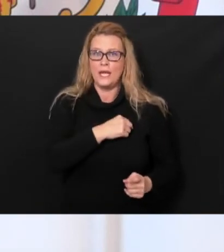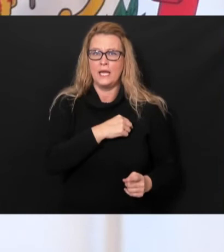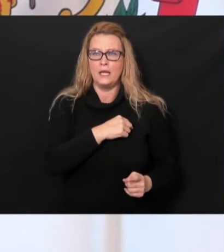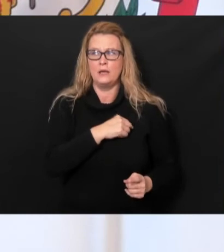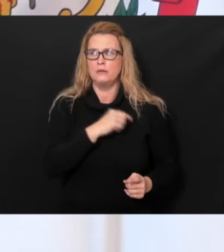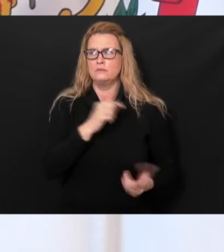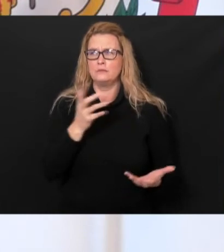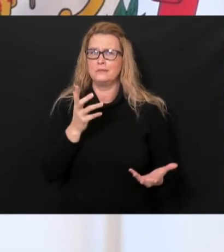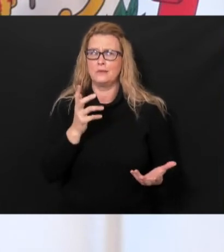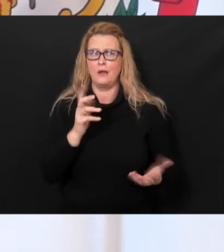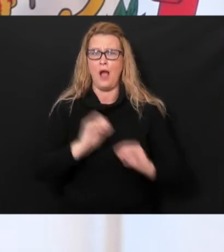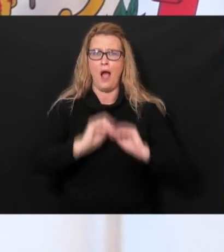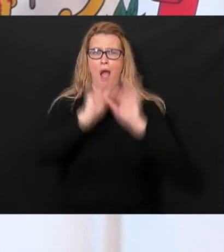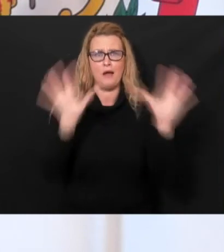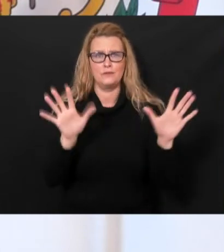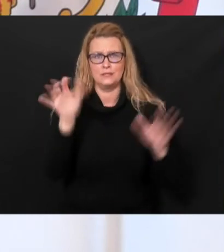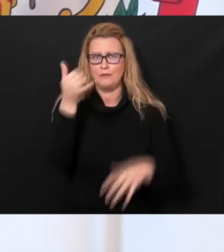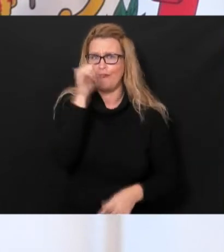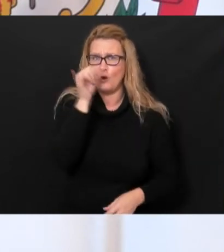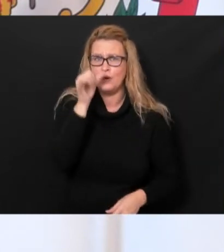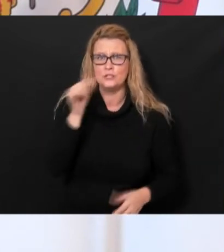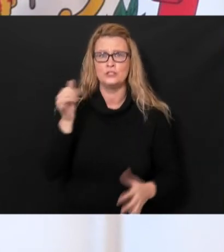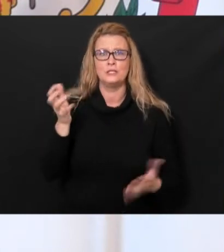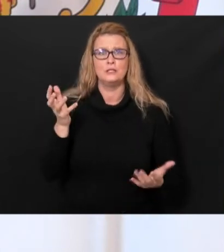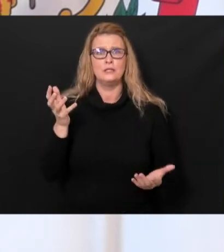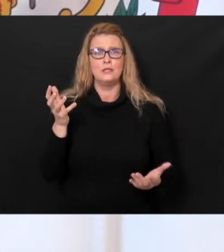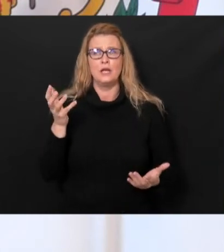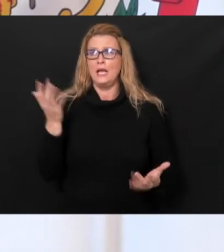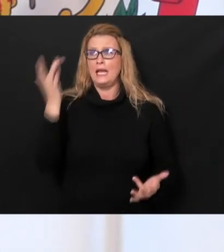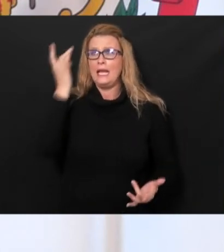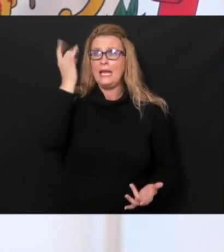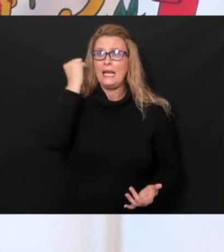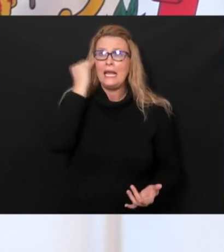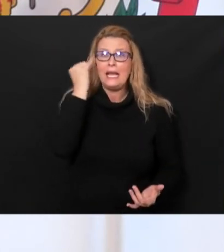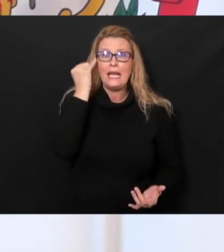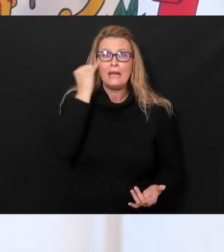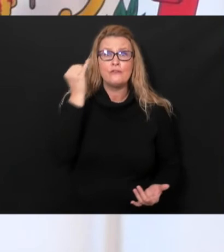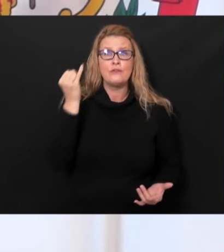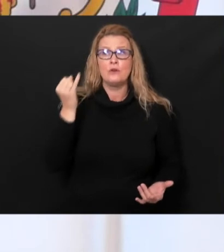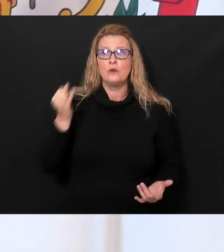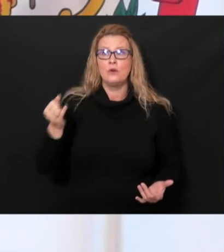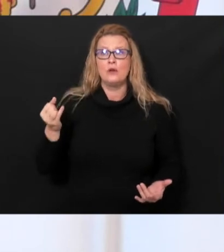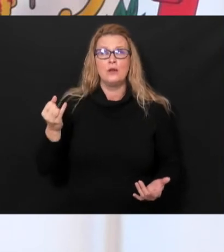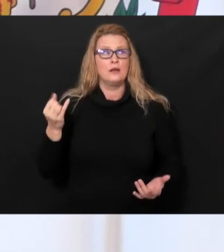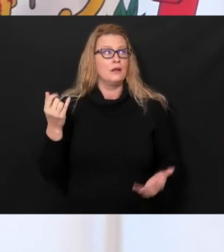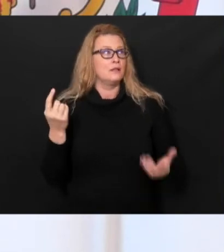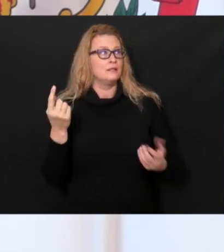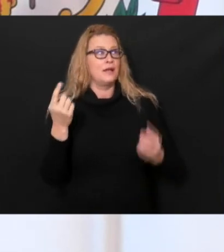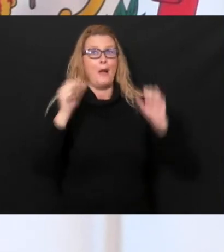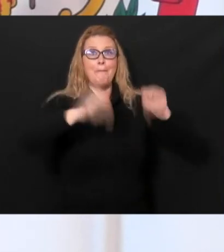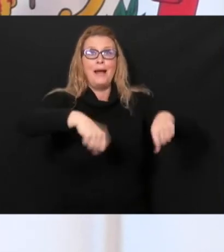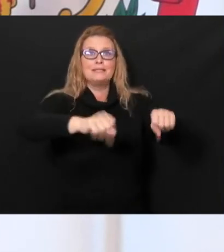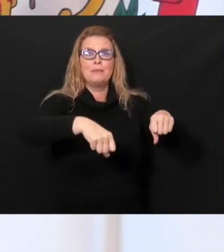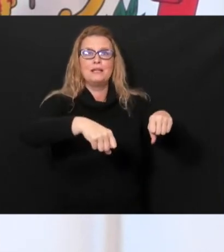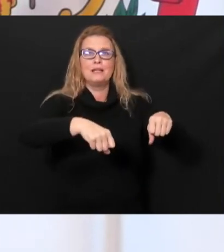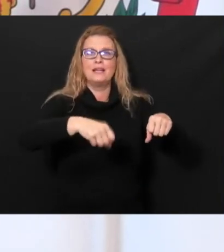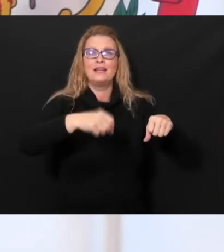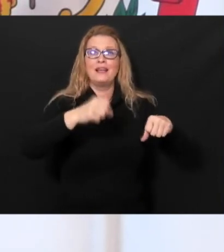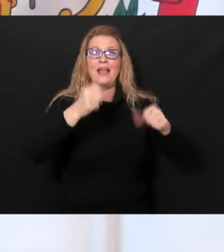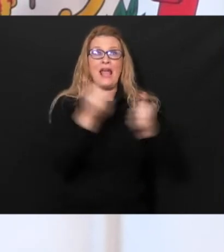foolish if we didn't think that there is absolutely always in this a possibility that things could